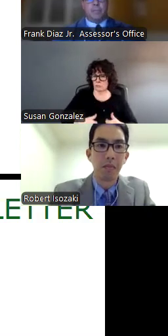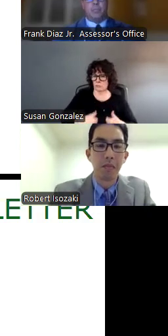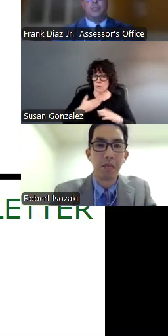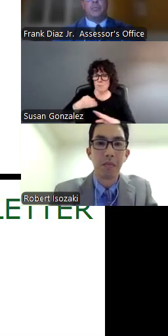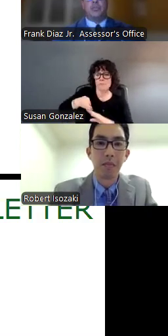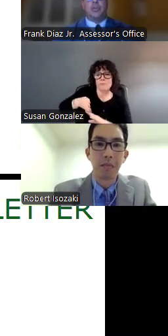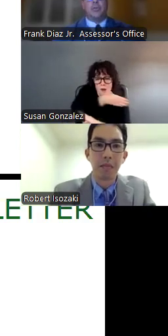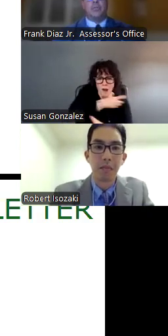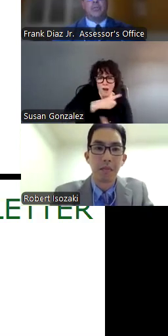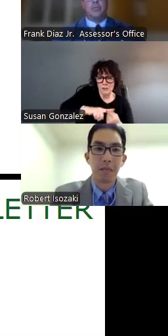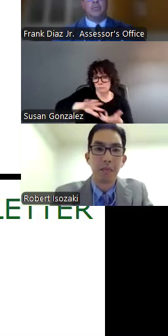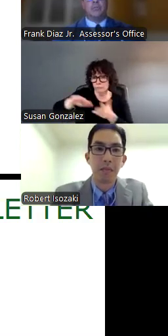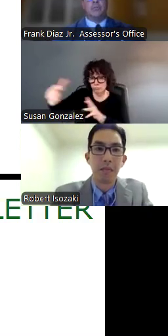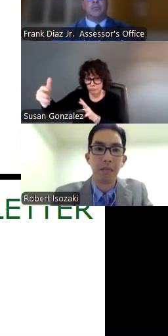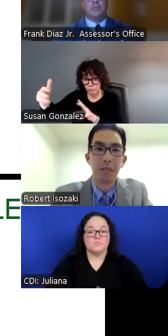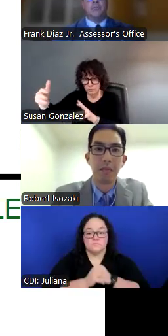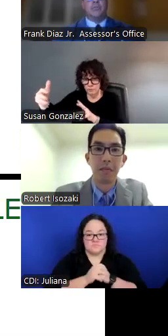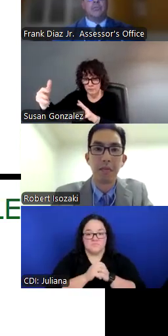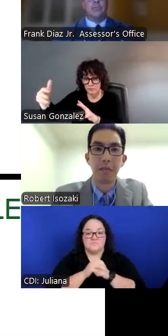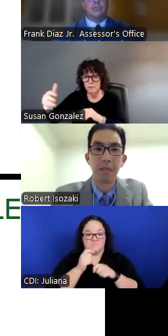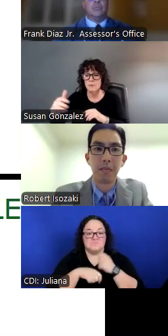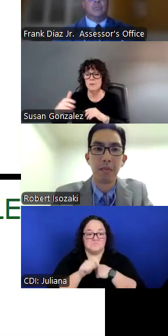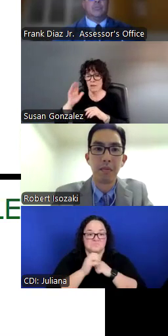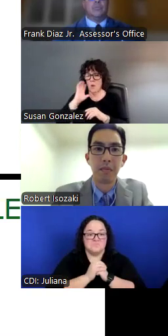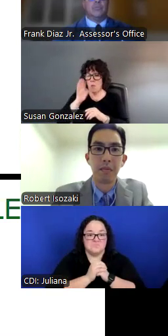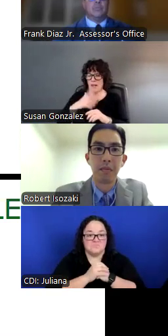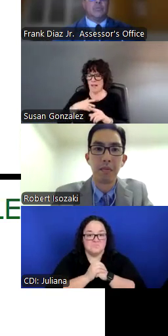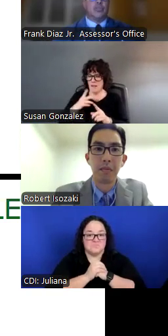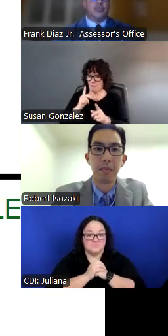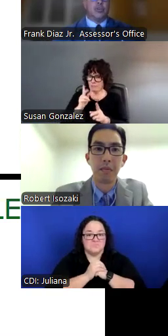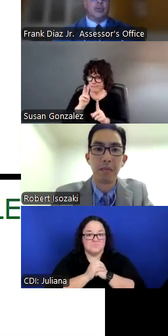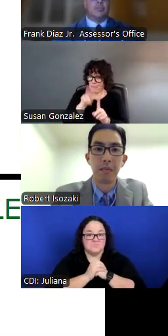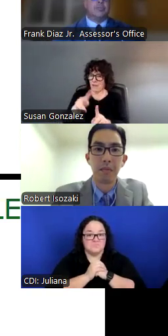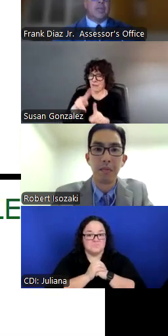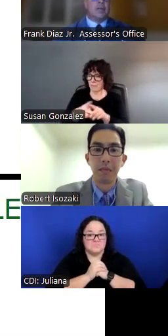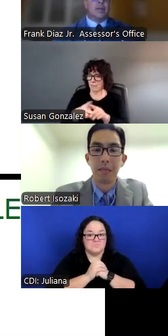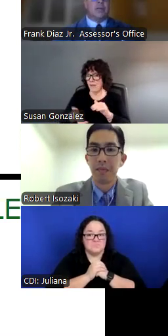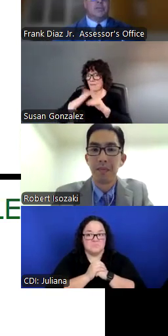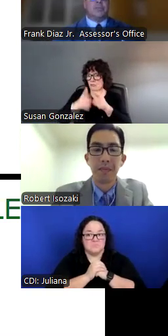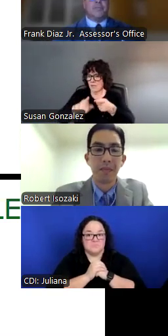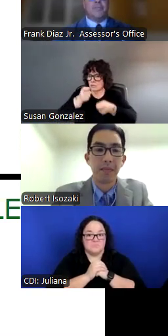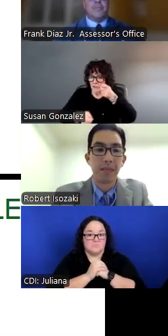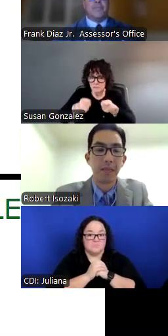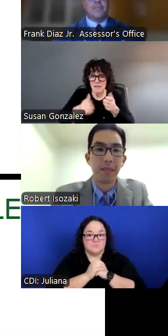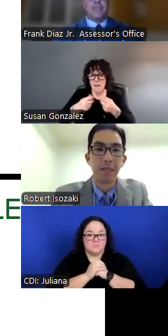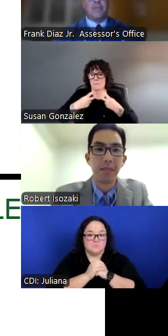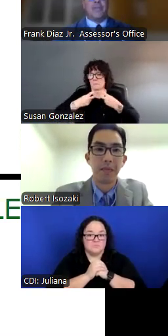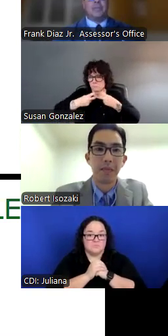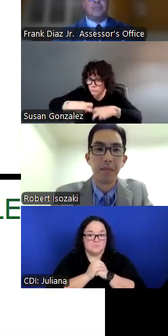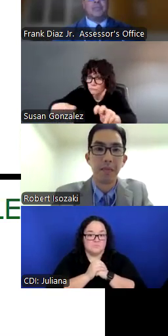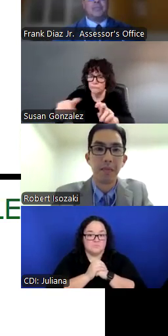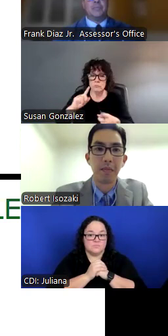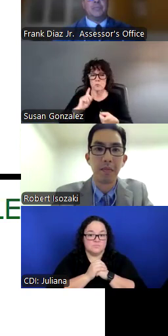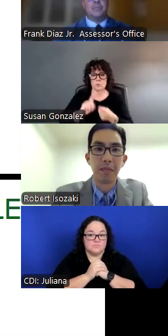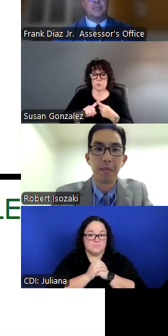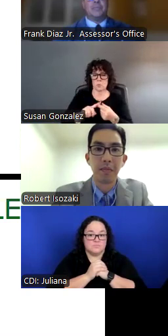for a moment? Could I ask you to just go through that again a little bit more slowly for our interpreter, Sure. please? Frank, maybe you can